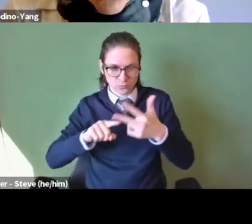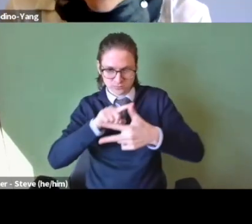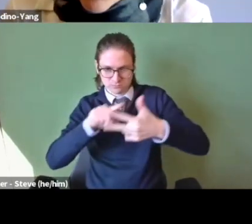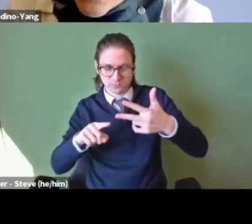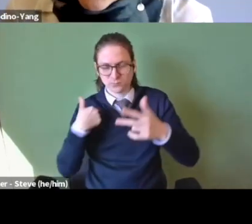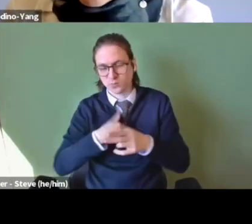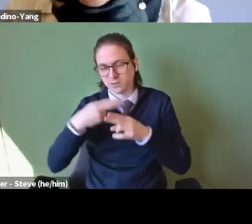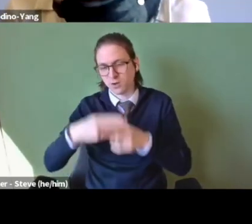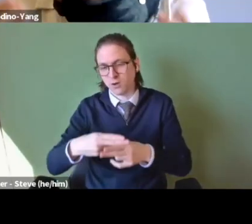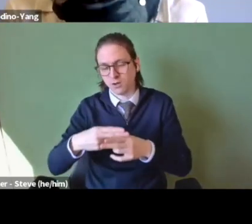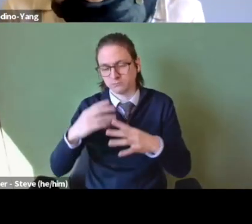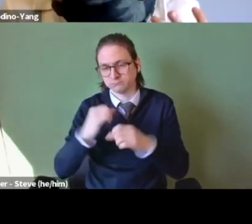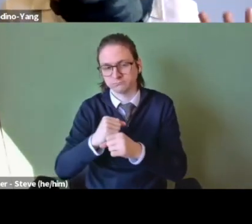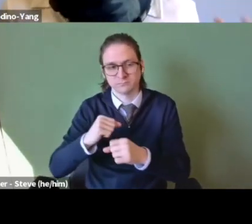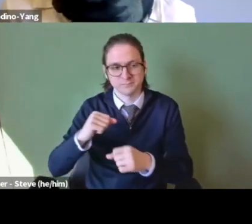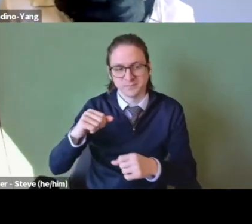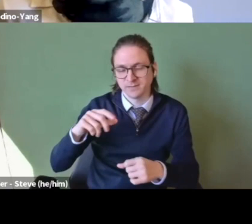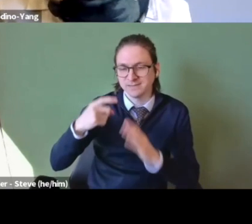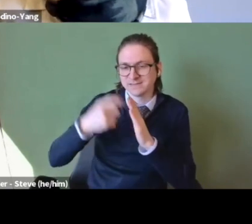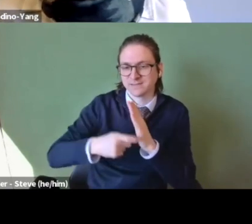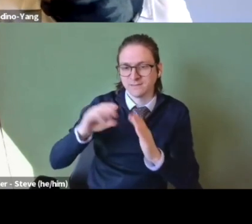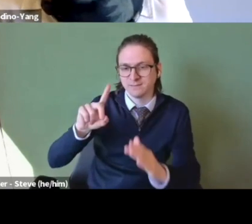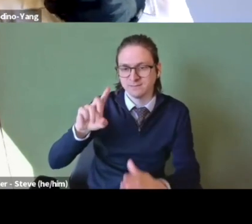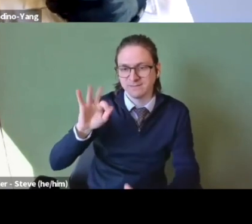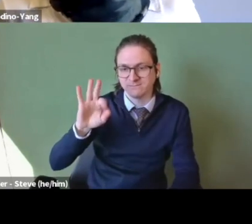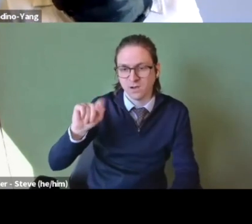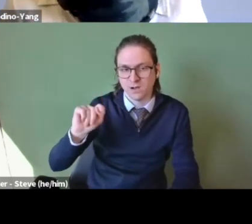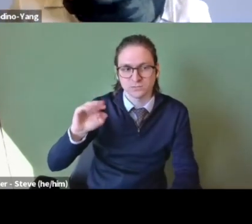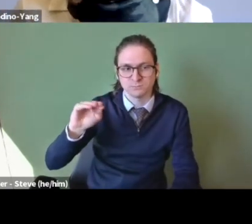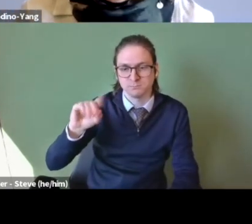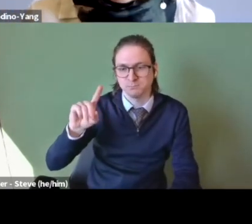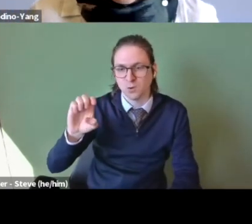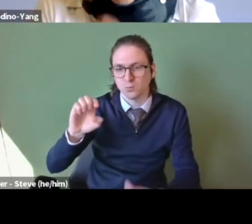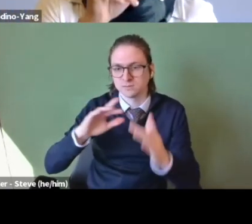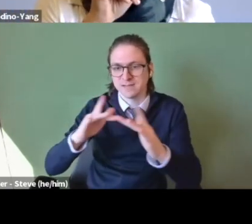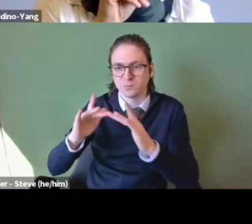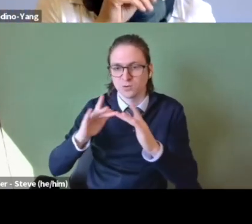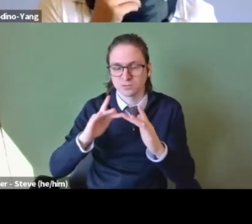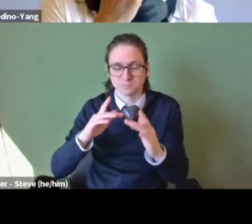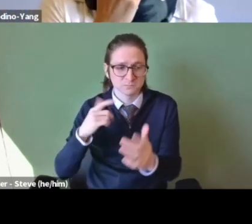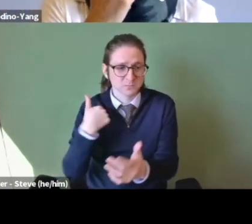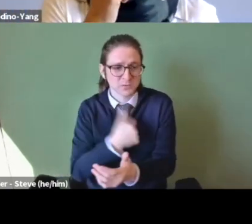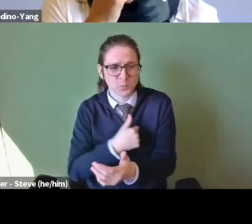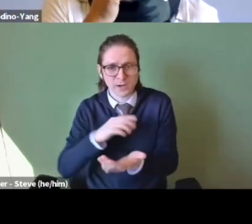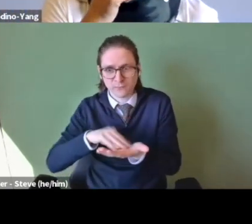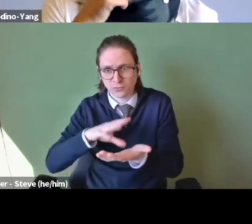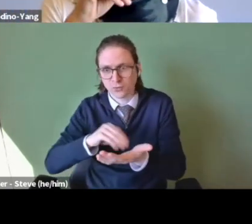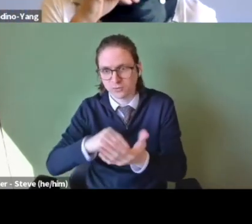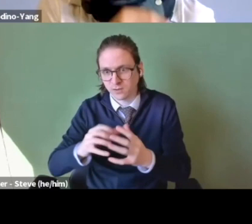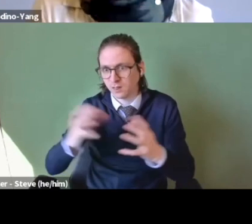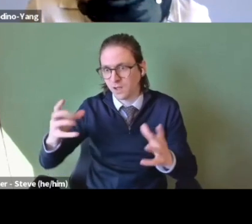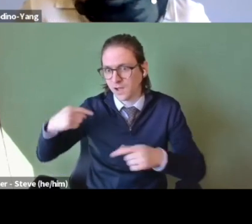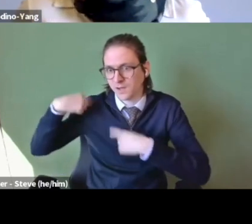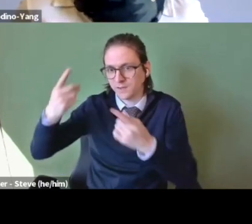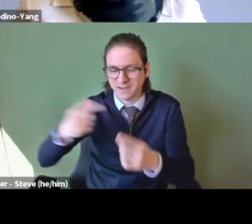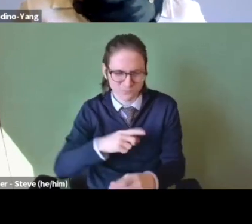and what we basically find, we know a lot about the default mode network now, and I imagine that in this audience you already do, so I won't talk about it